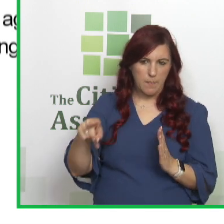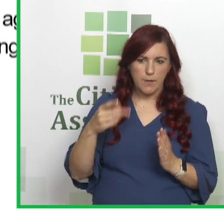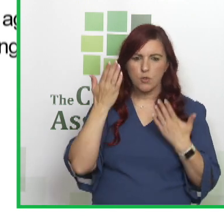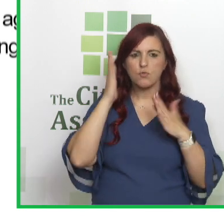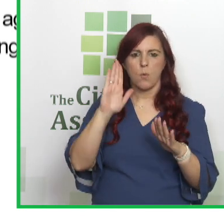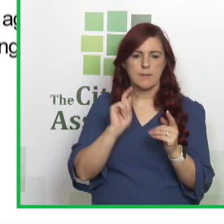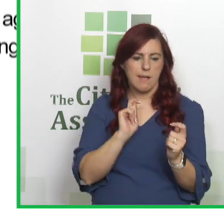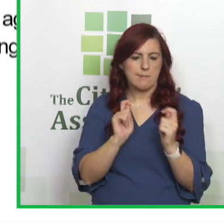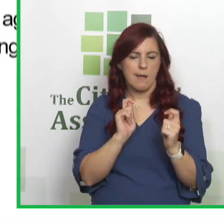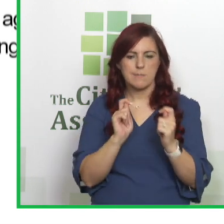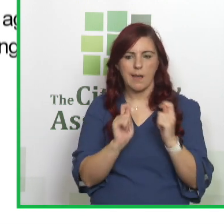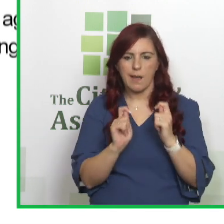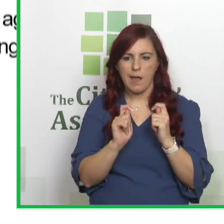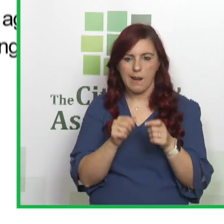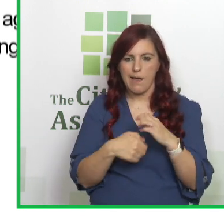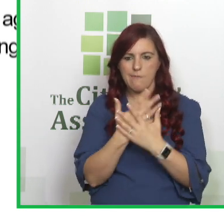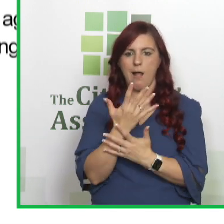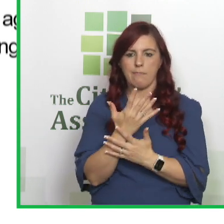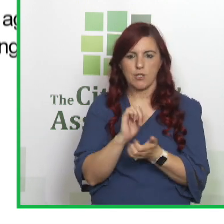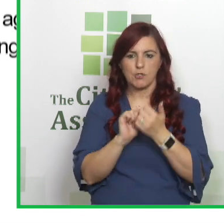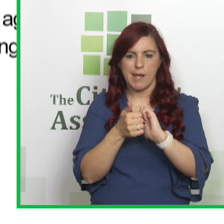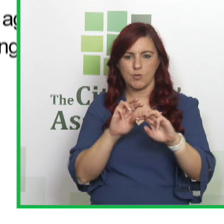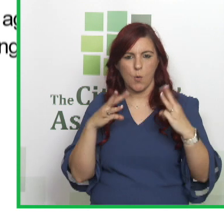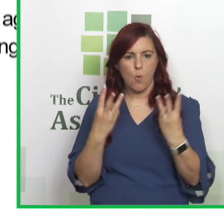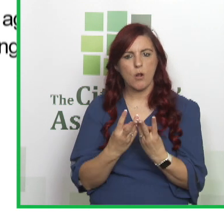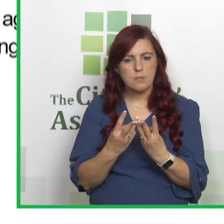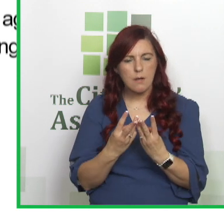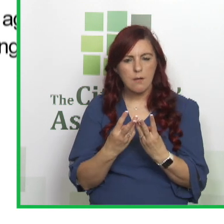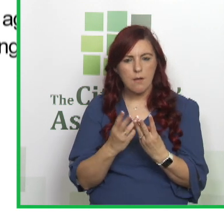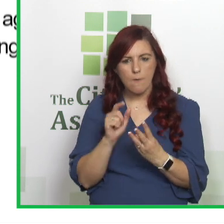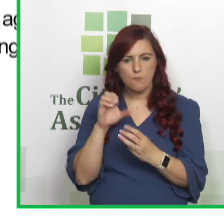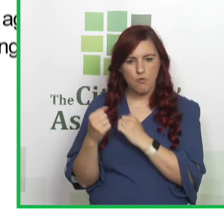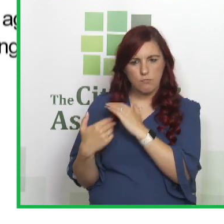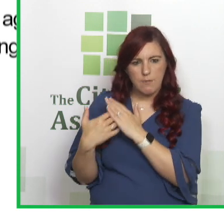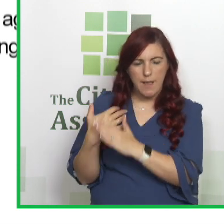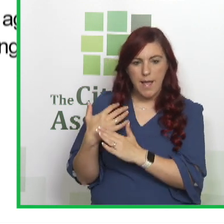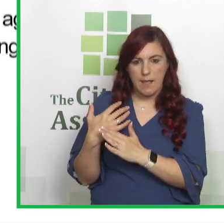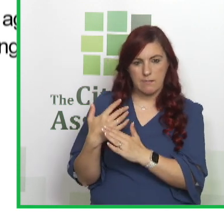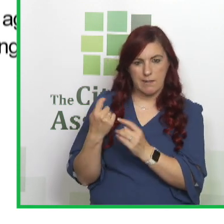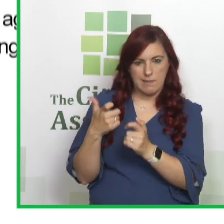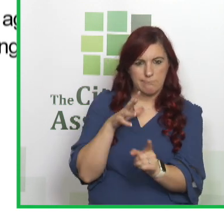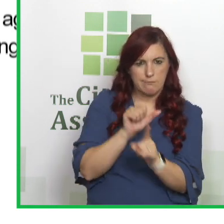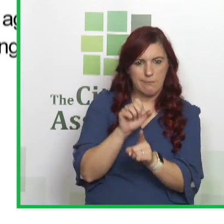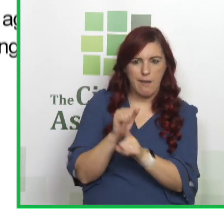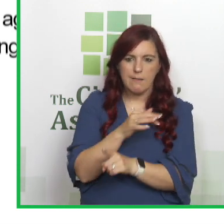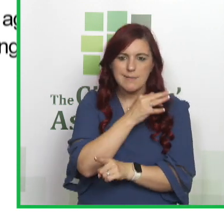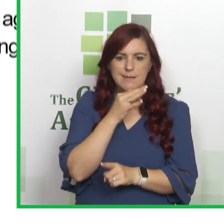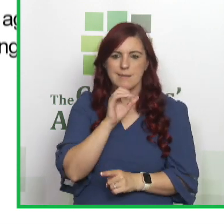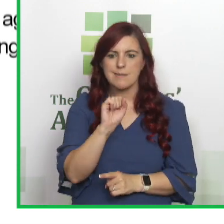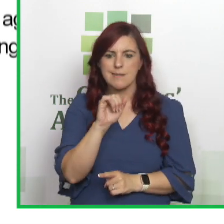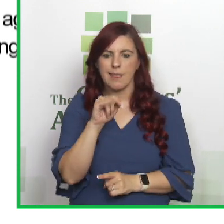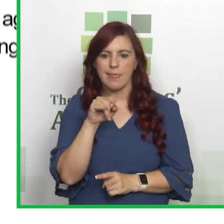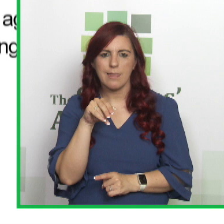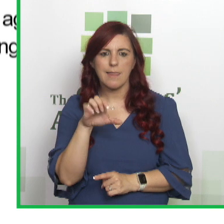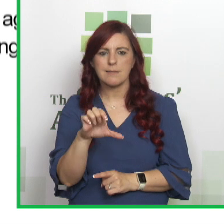and evolving world of drug trafficking. In particular, the increase in synthetic drugs, cheap and easy synthetics, that are currently changing drug